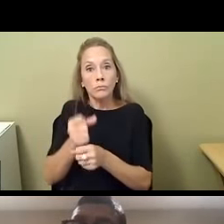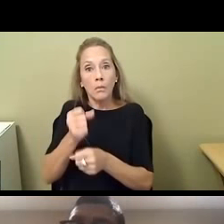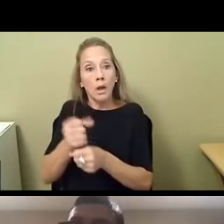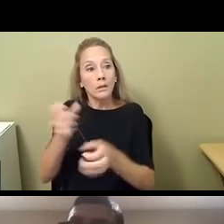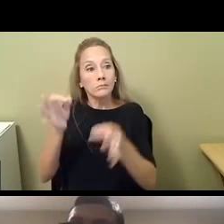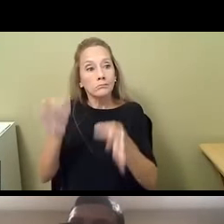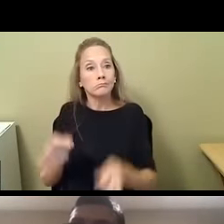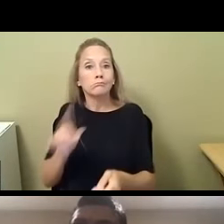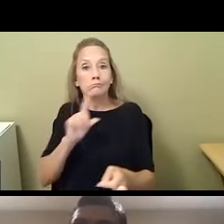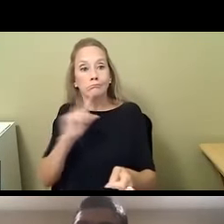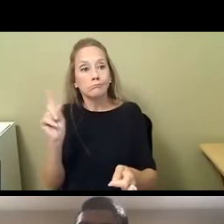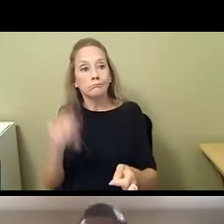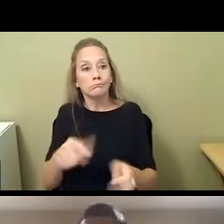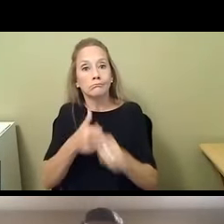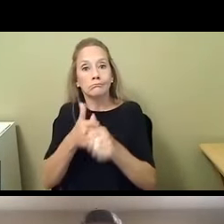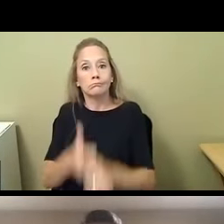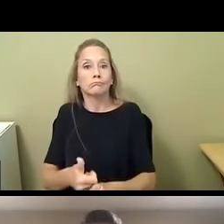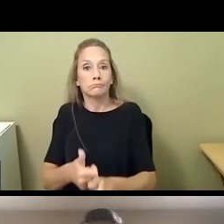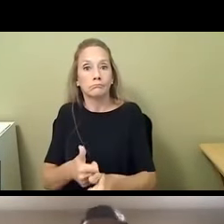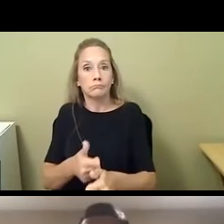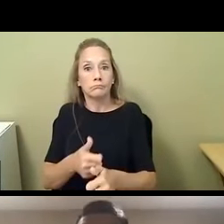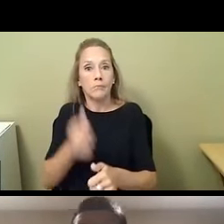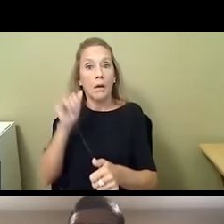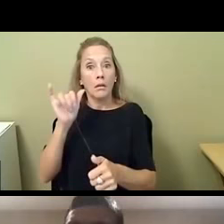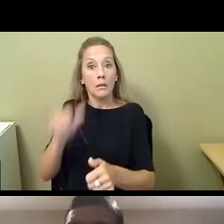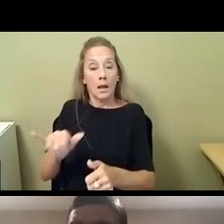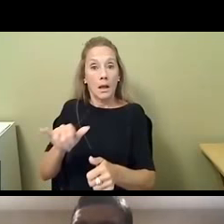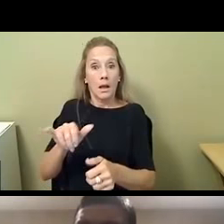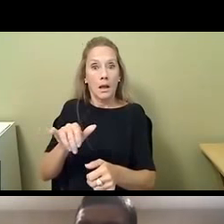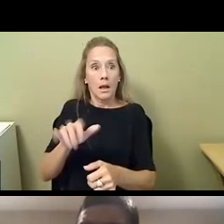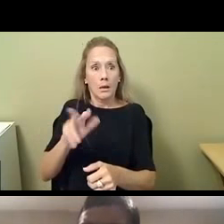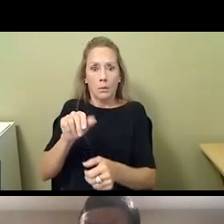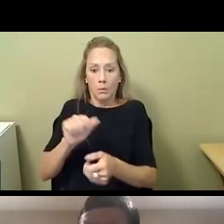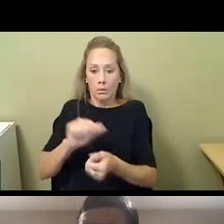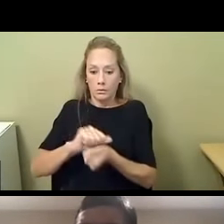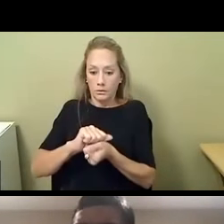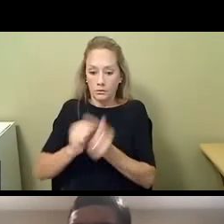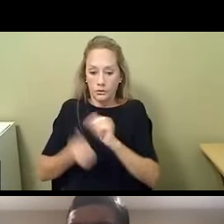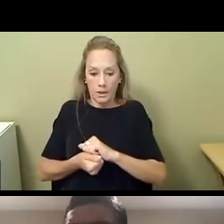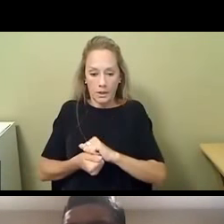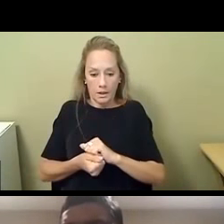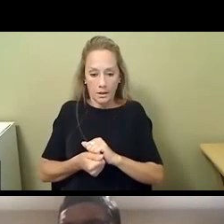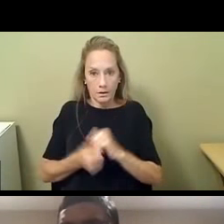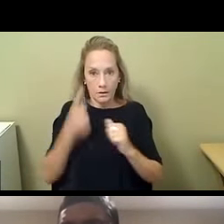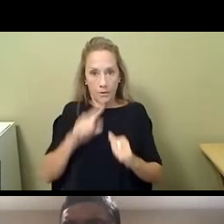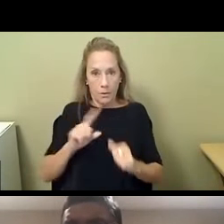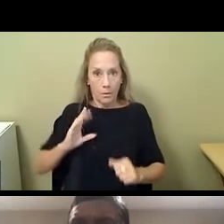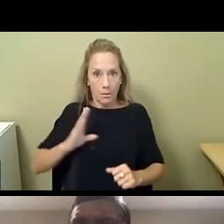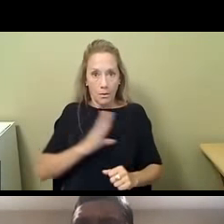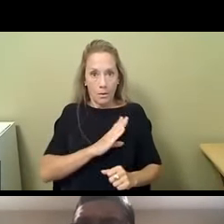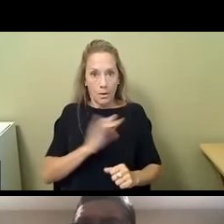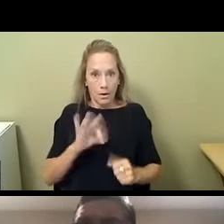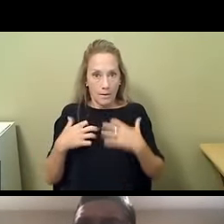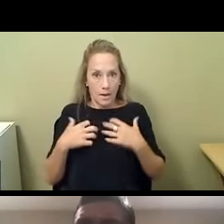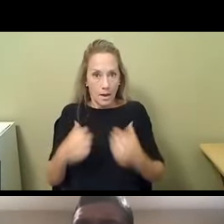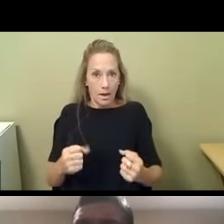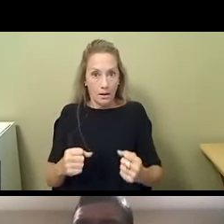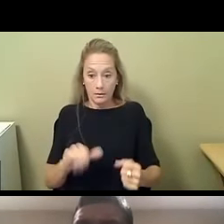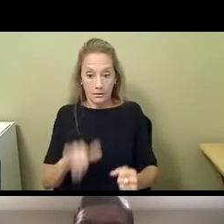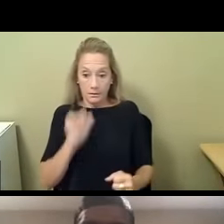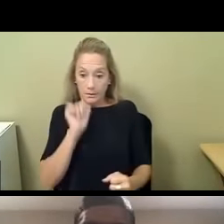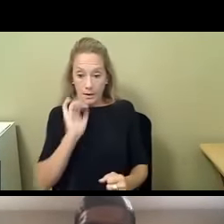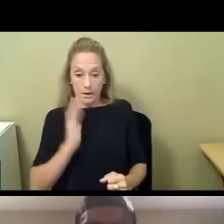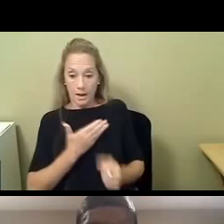directives. That was changed to the Board of Health. And that was not our decision. That was